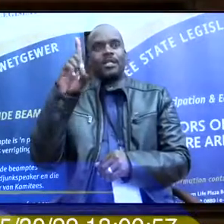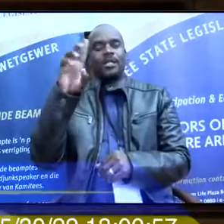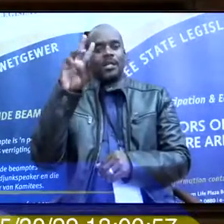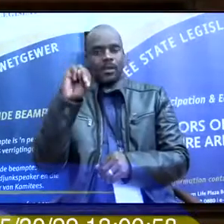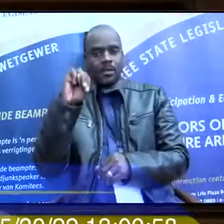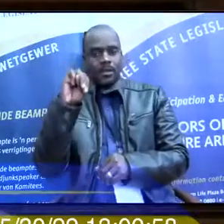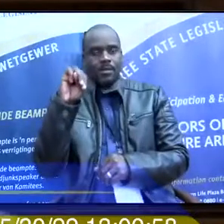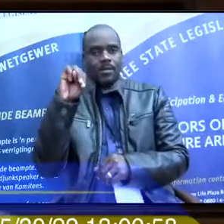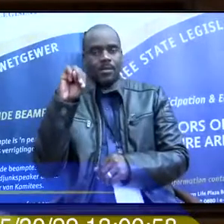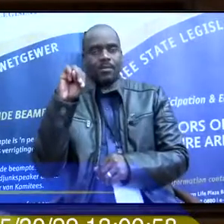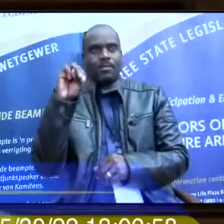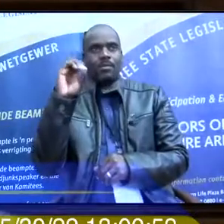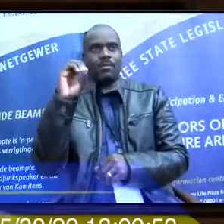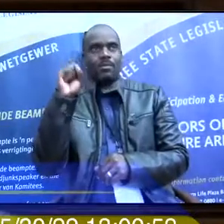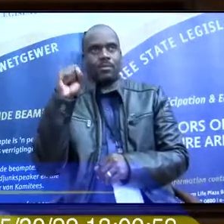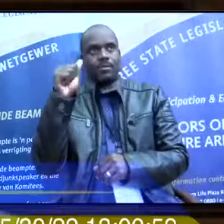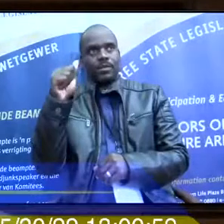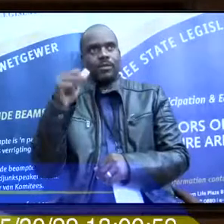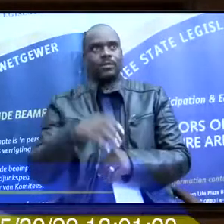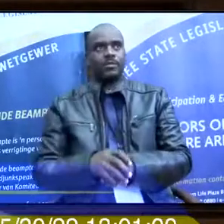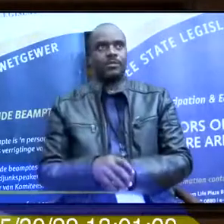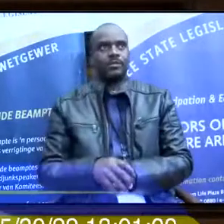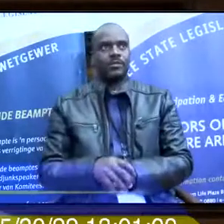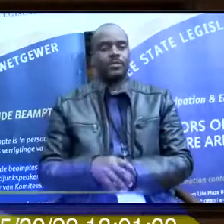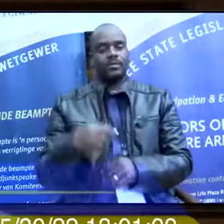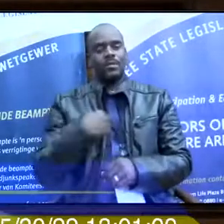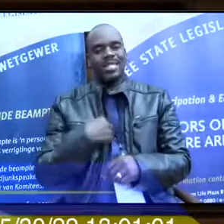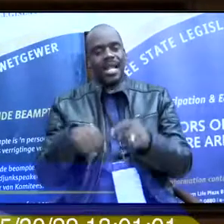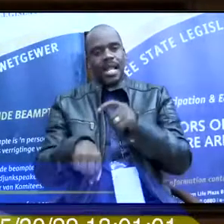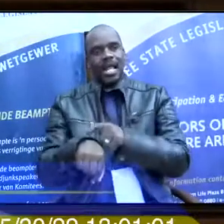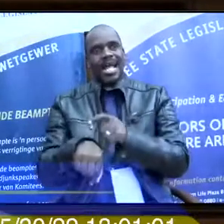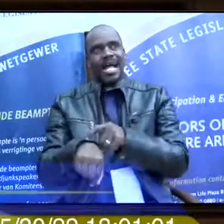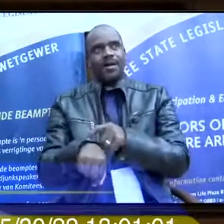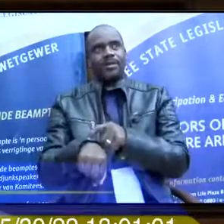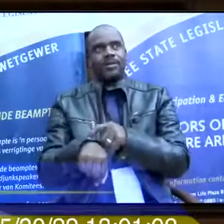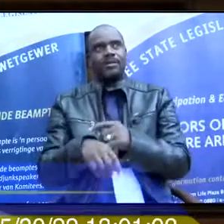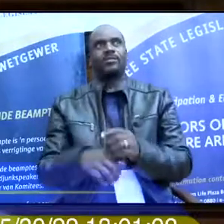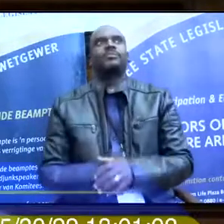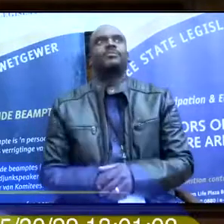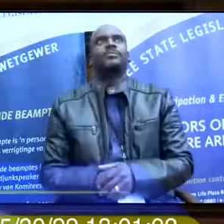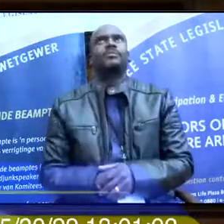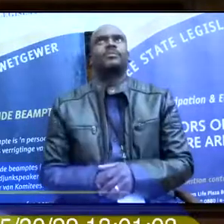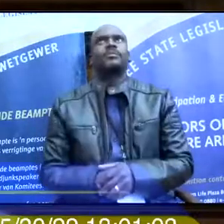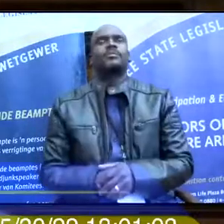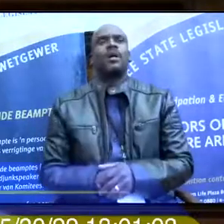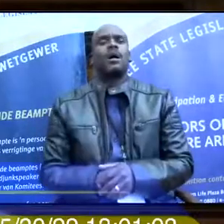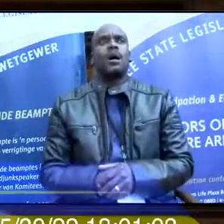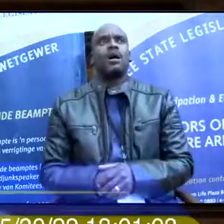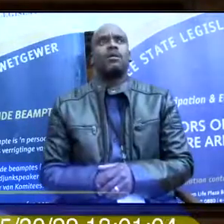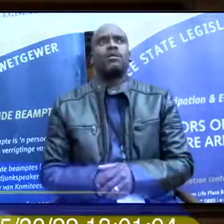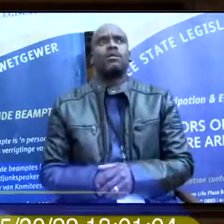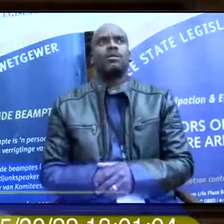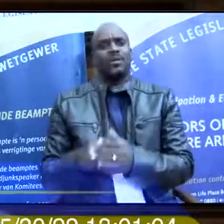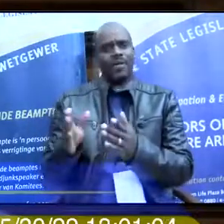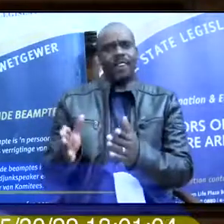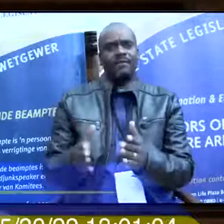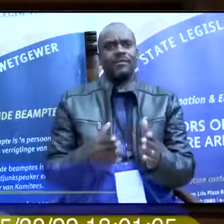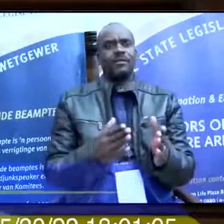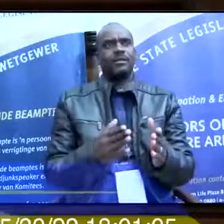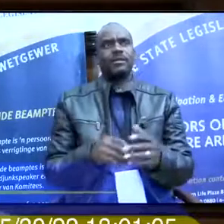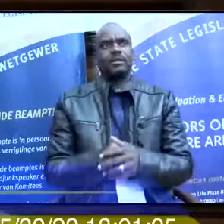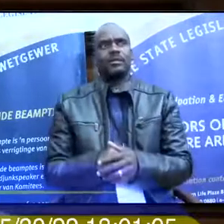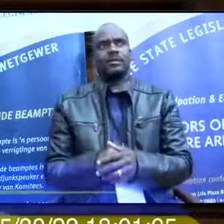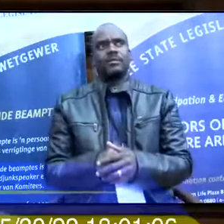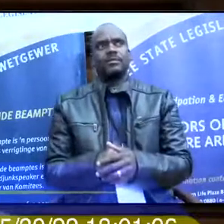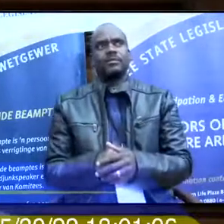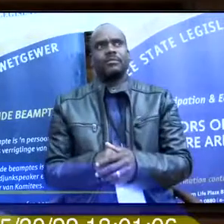program director let me also take this opportunity to pass my gratitude to madam